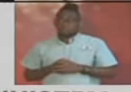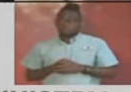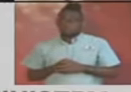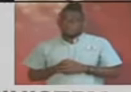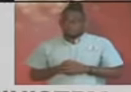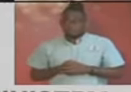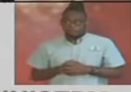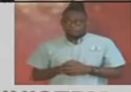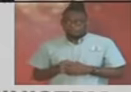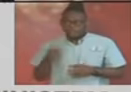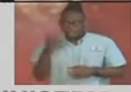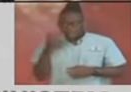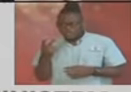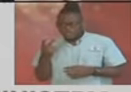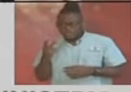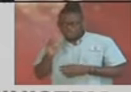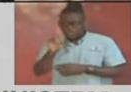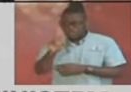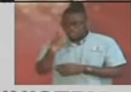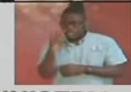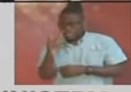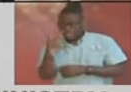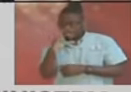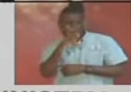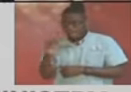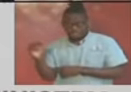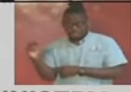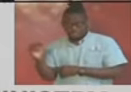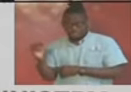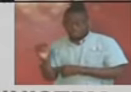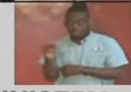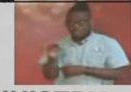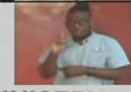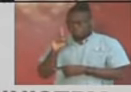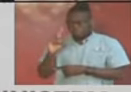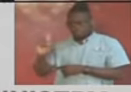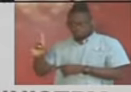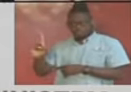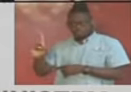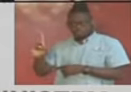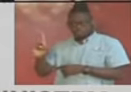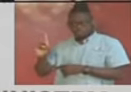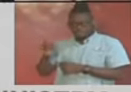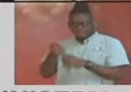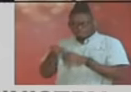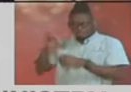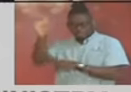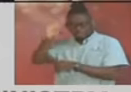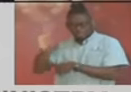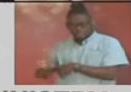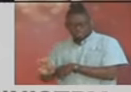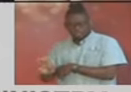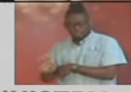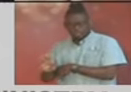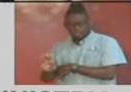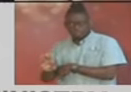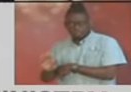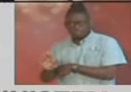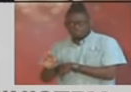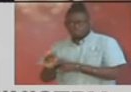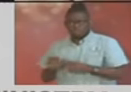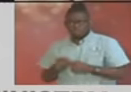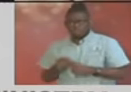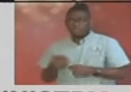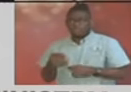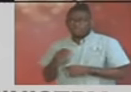seen the UK, and as the CMO said, there has been, one particular case that did not come out. We have seen also a